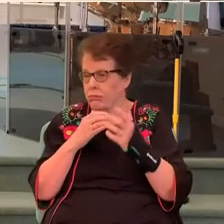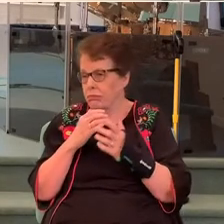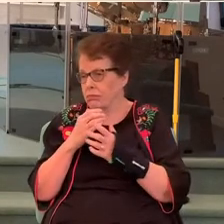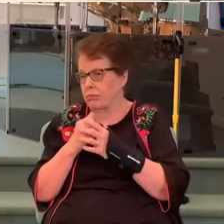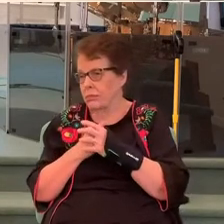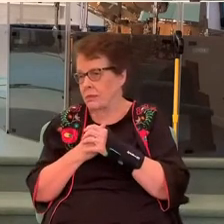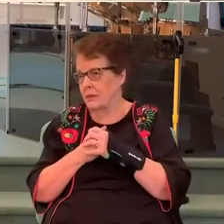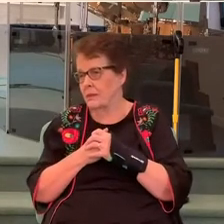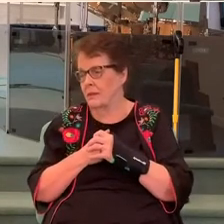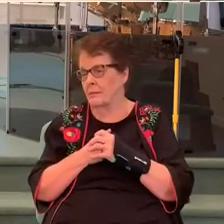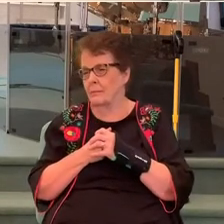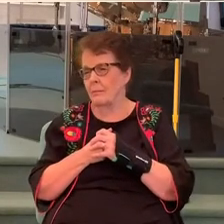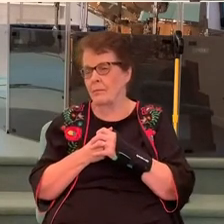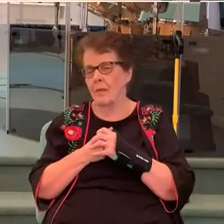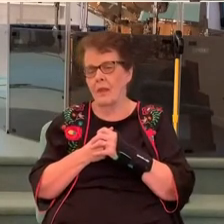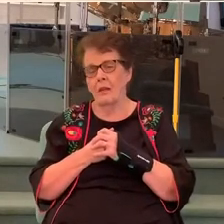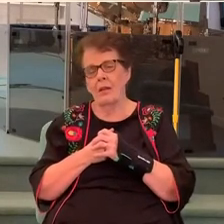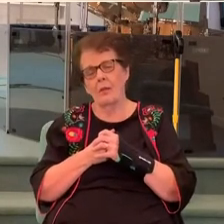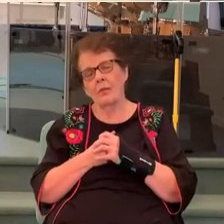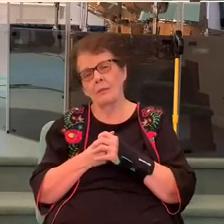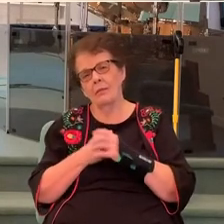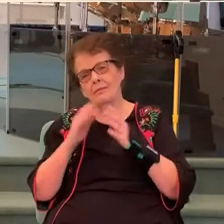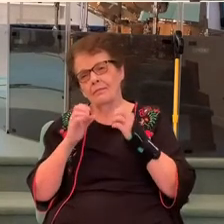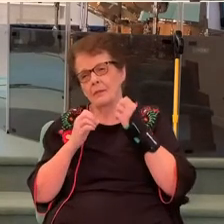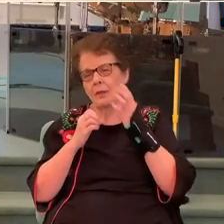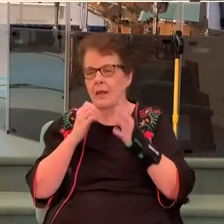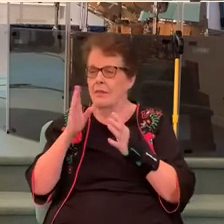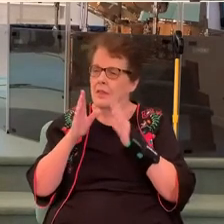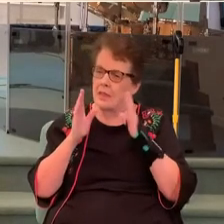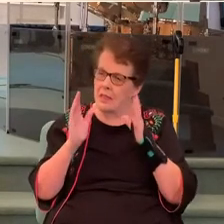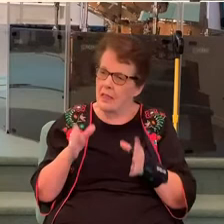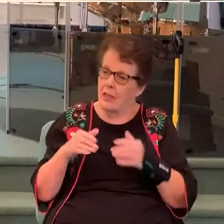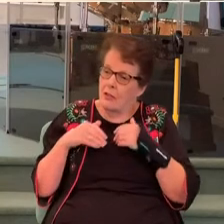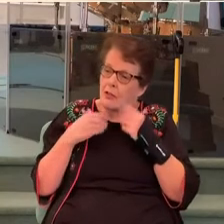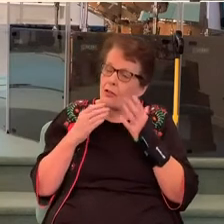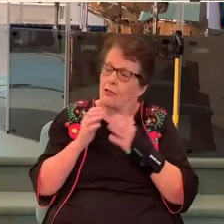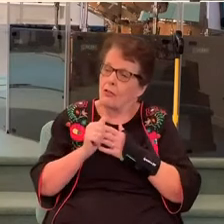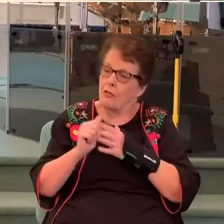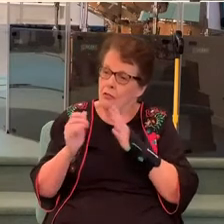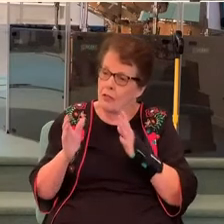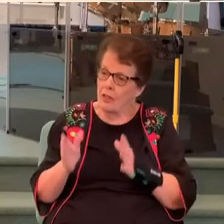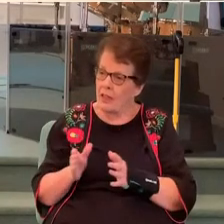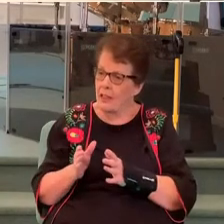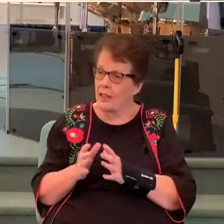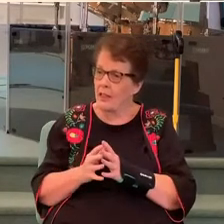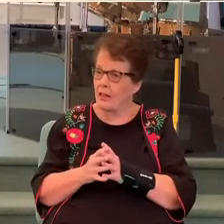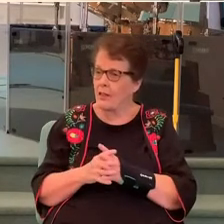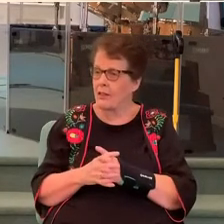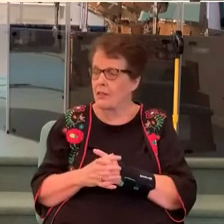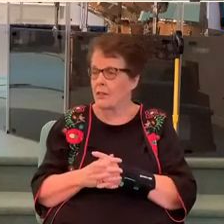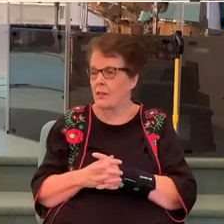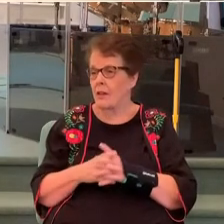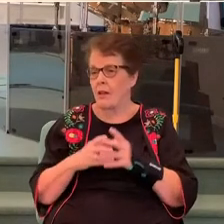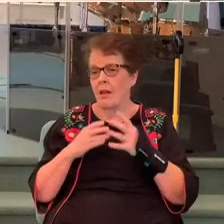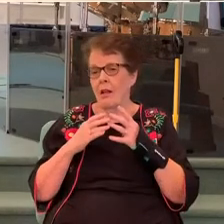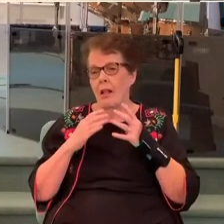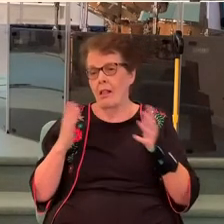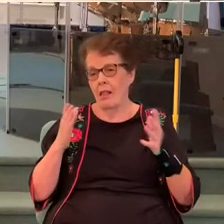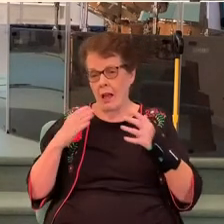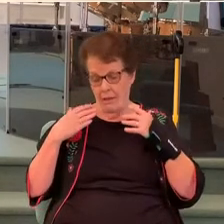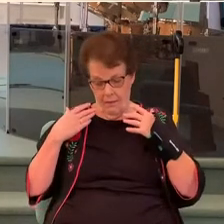few clingers. Lots of pastors, few wrestlers. Many fears, few tears. Much fashion, little